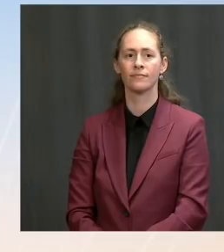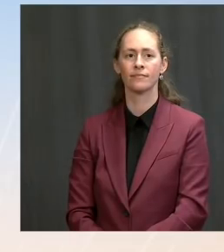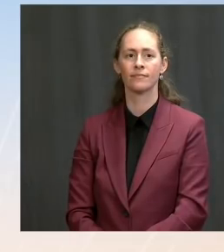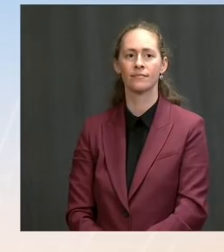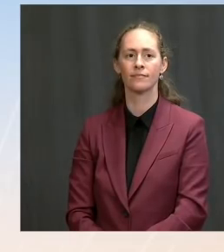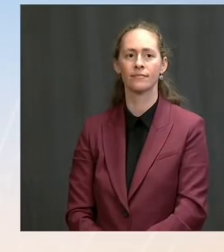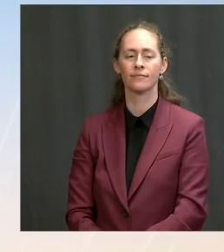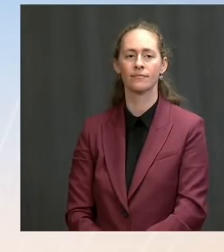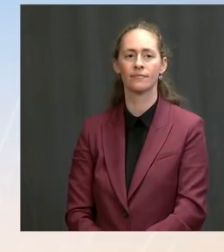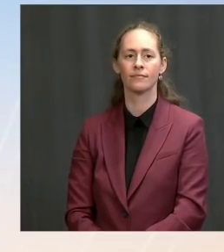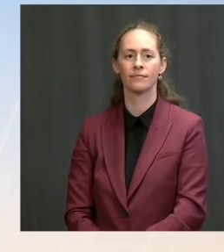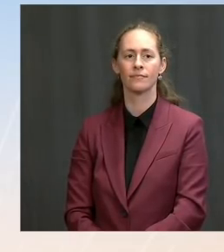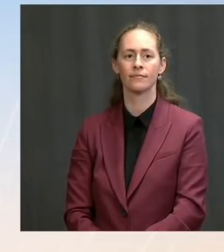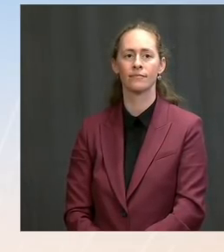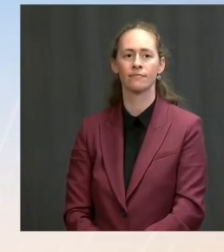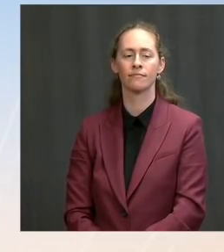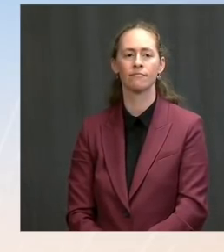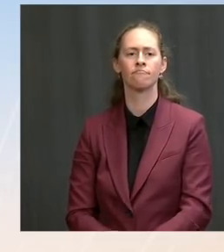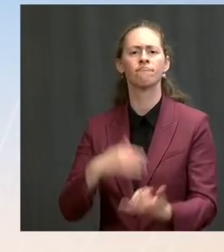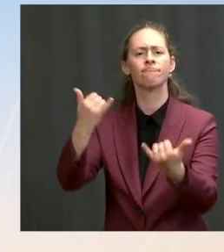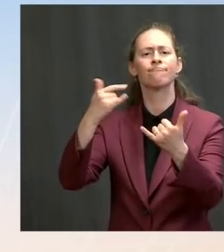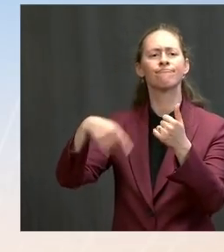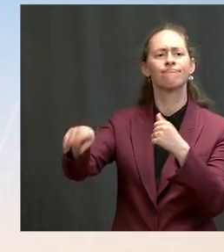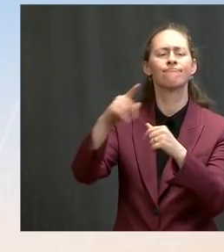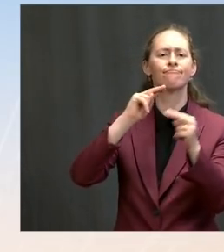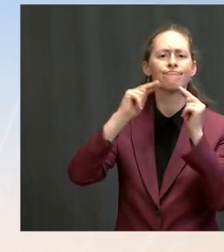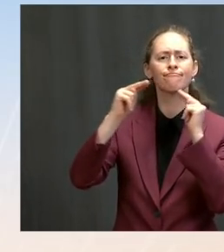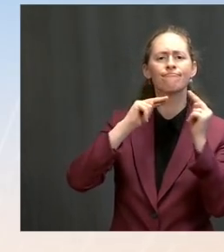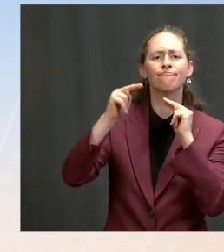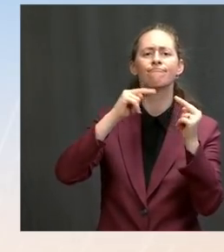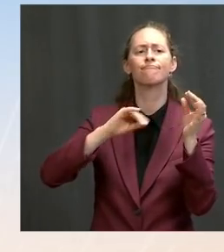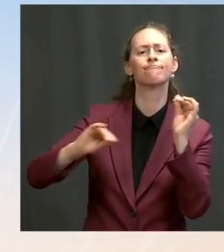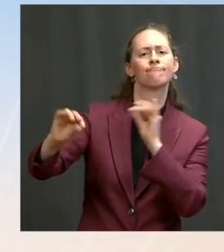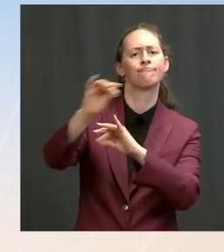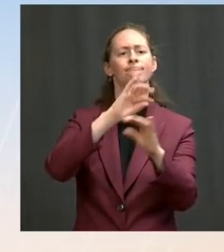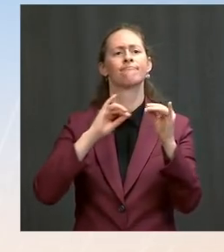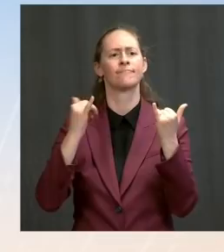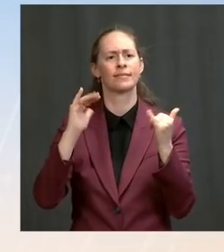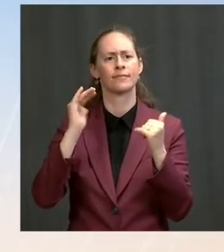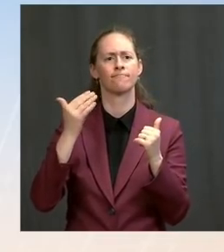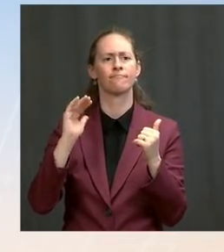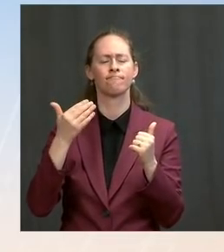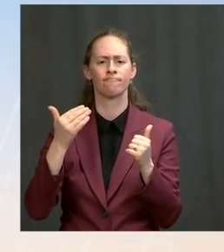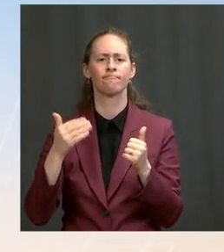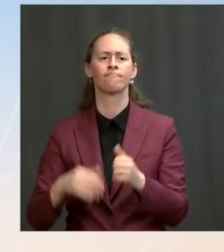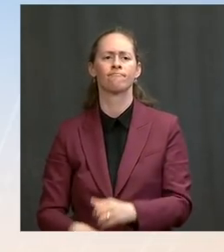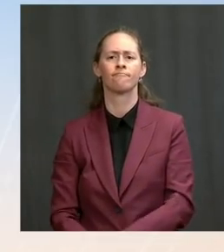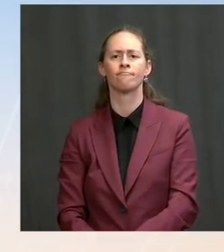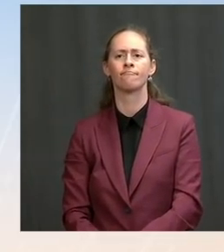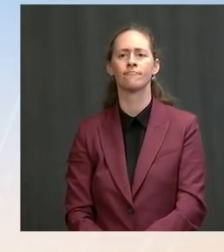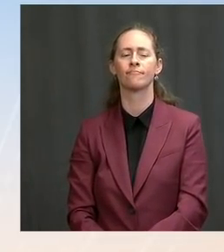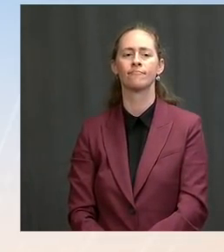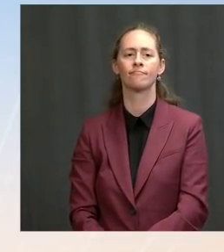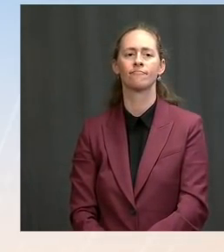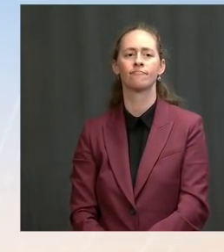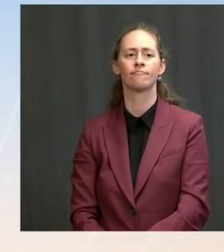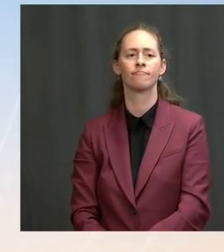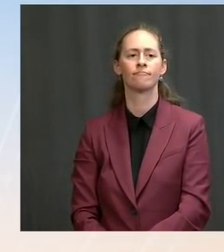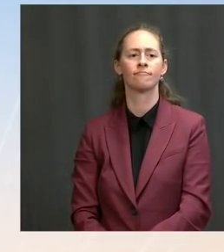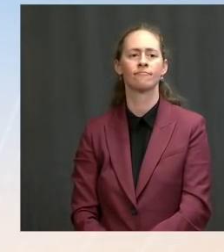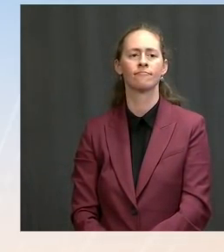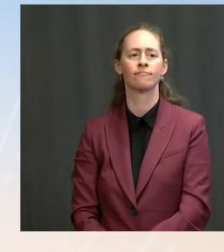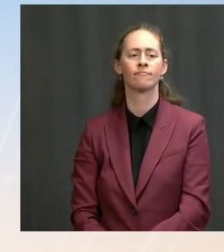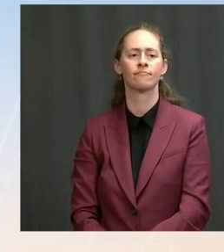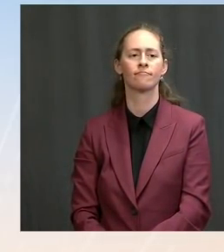in negotiations. I'm curious if the president has been briefed on that. When was the last time that he spoke to the lead negotiators, including Republican Tim